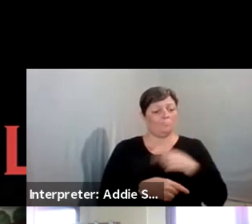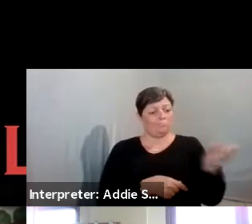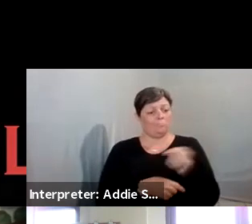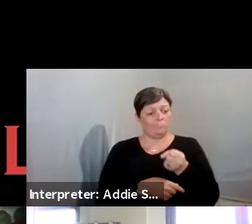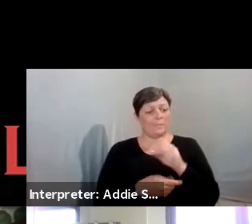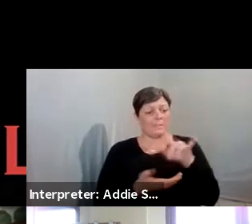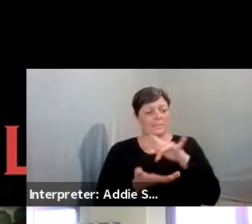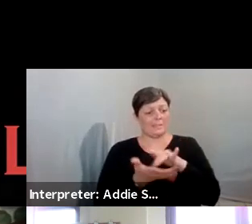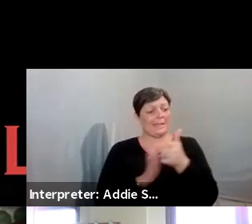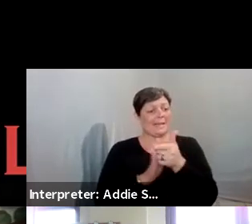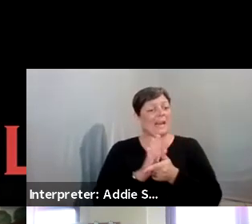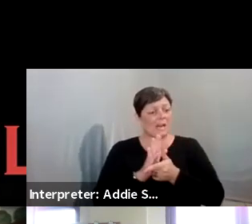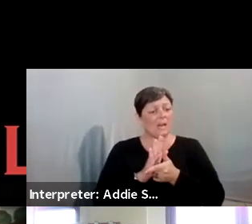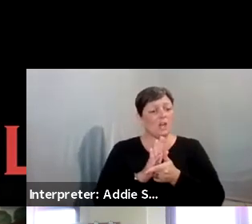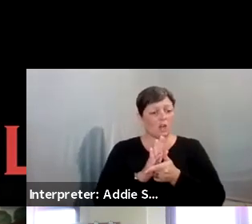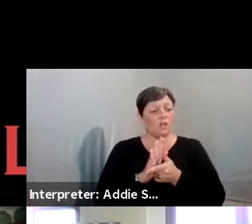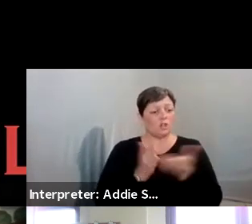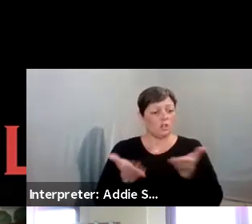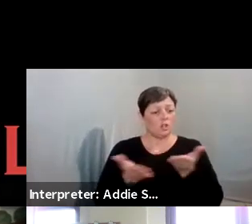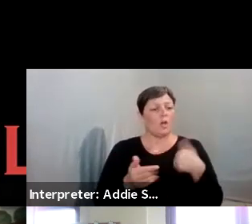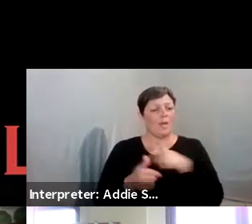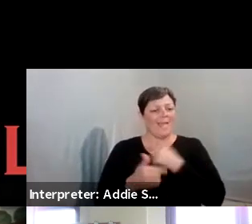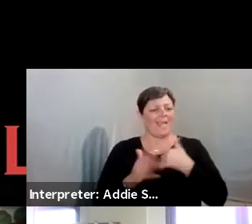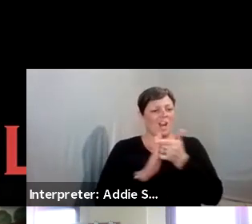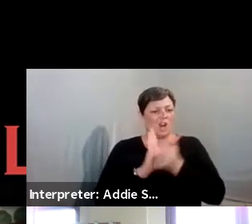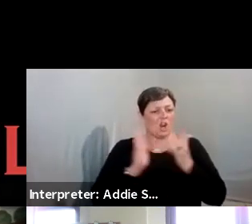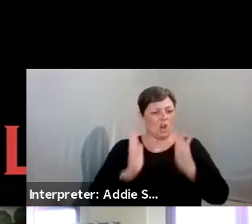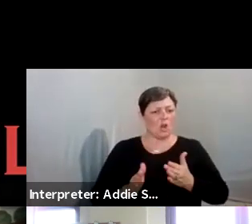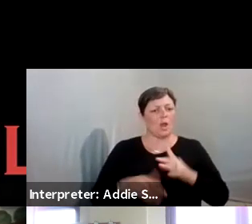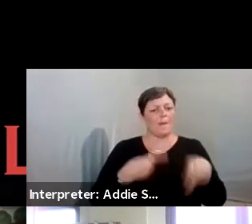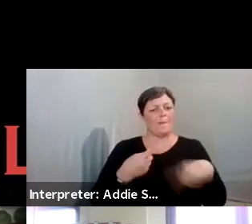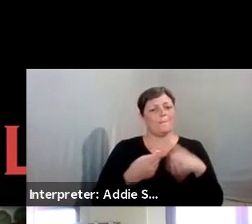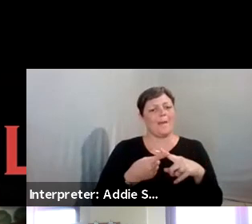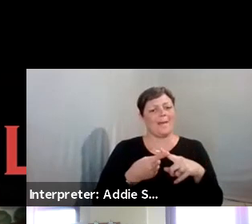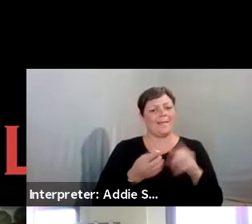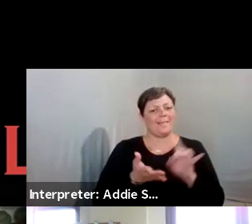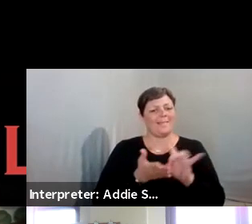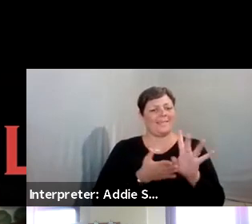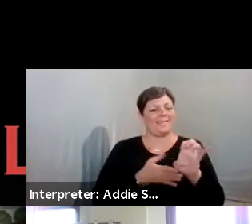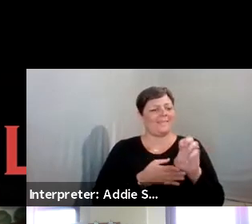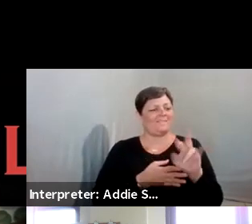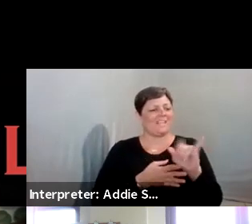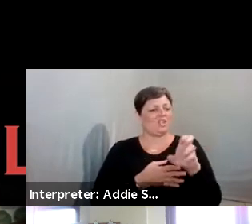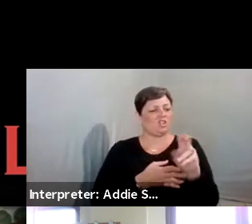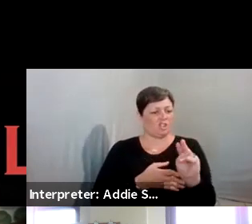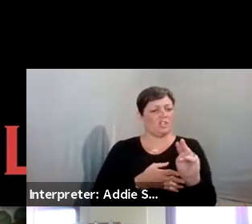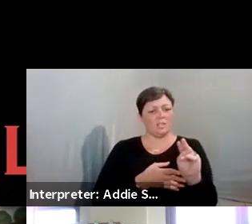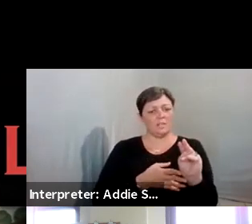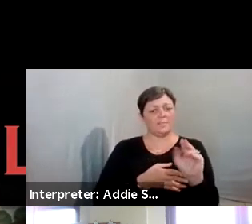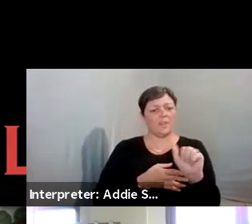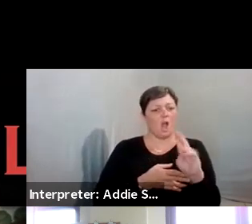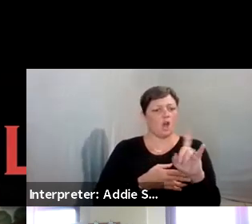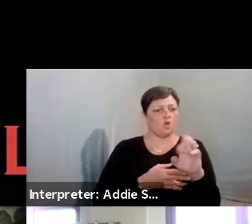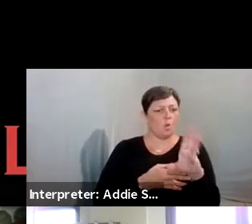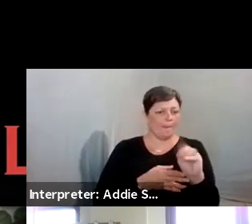Central New York Legal Services, we brought in an attorney to present on rent and the eviction moratorium. That attracted the most. So we're